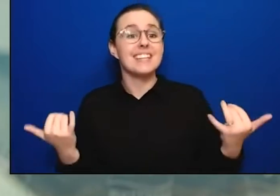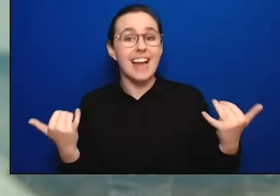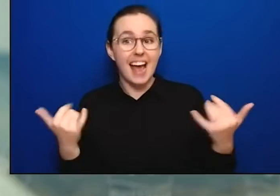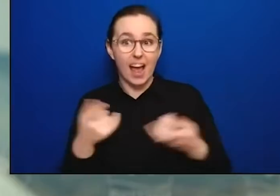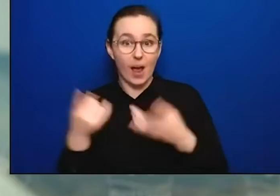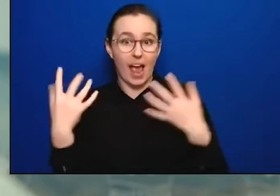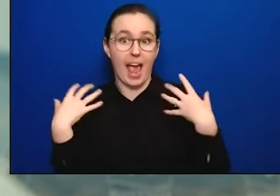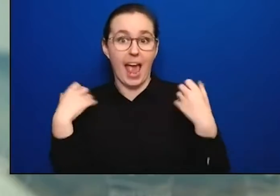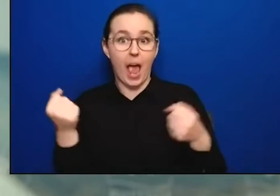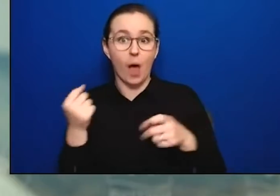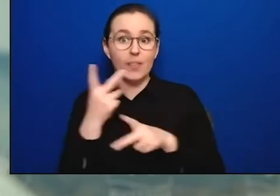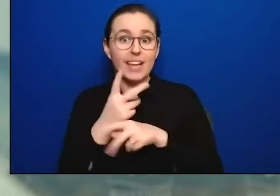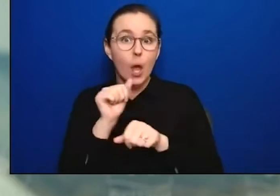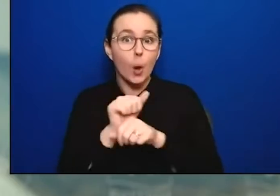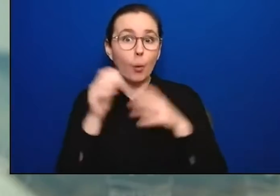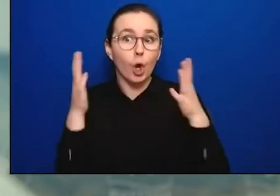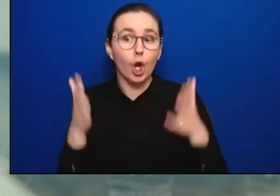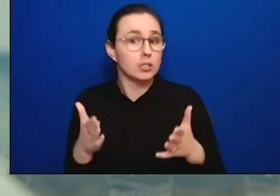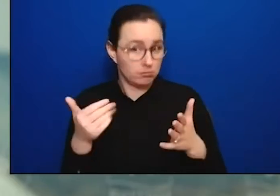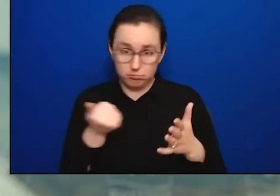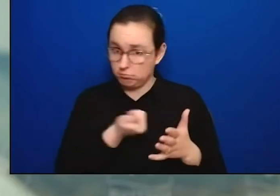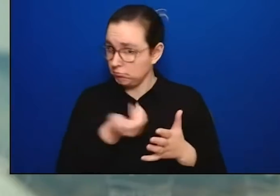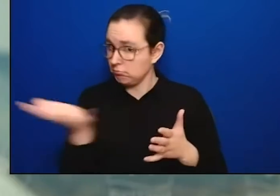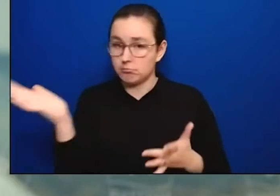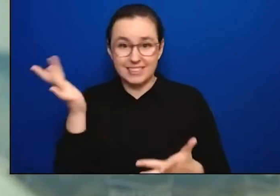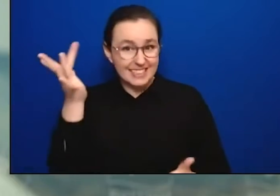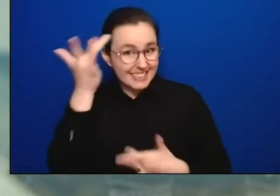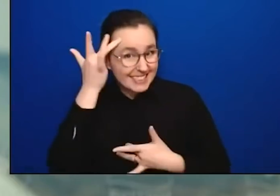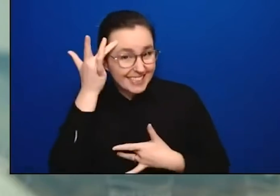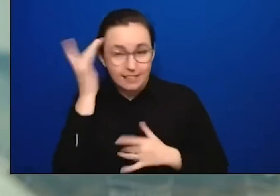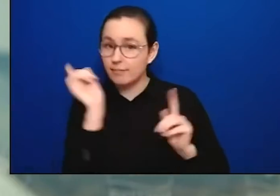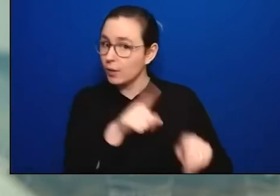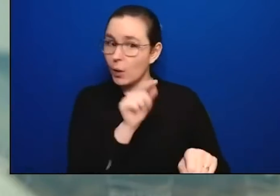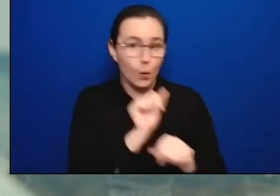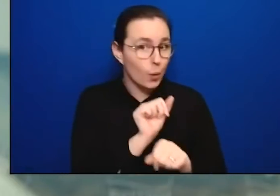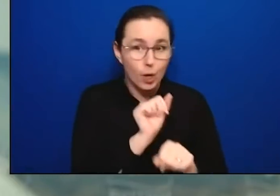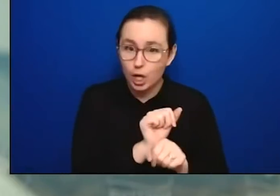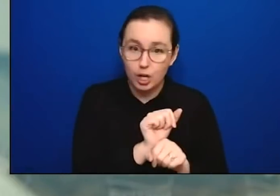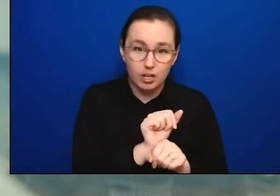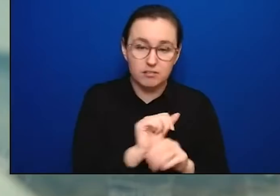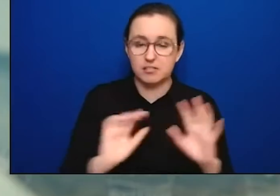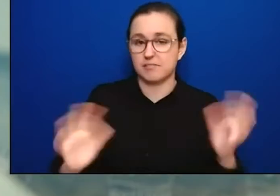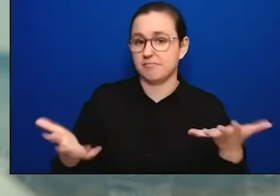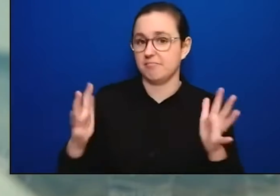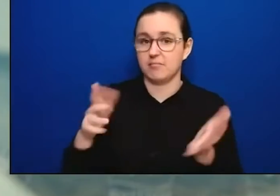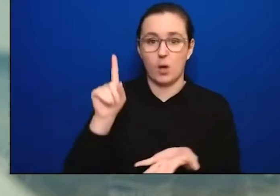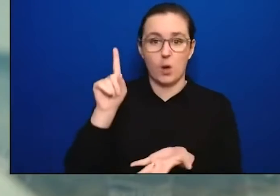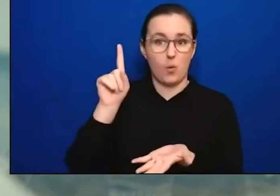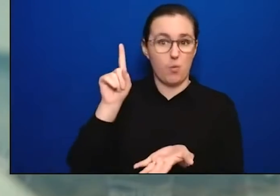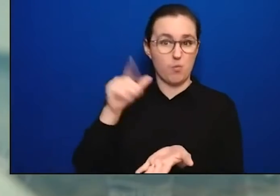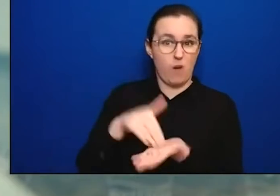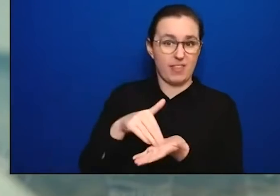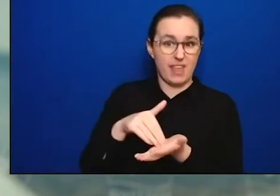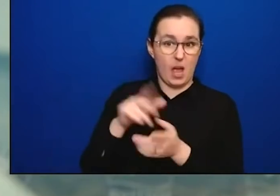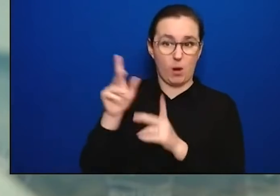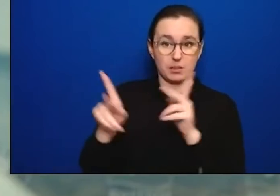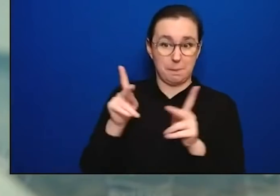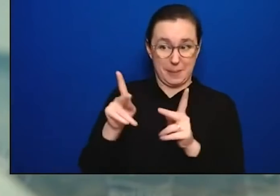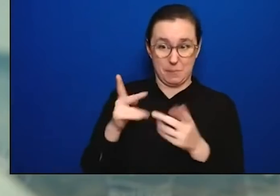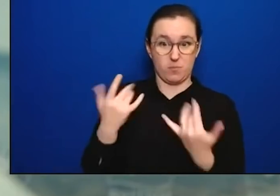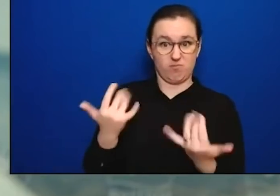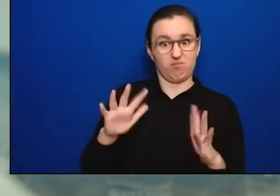now is, as I've described, that there are a number of healthcare workers off sick, and we have just